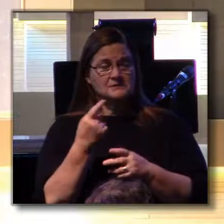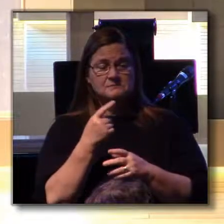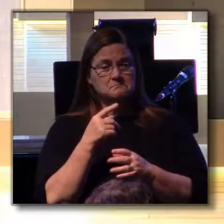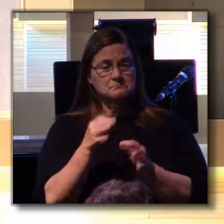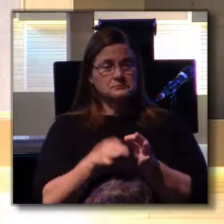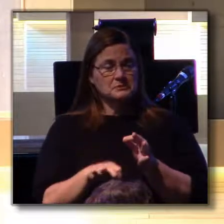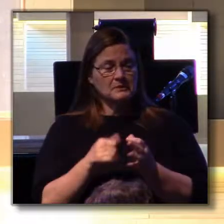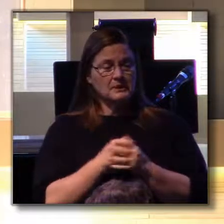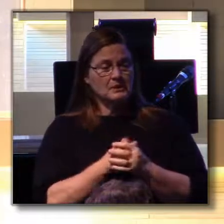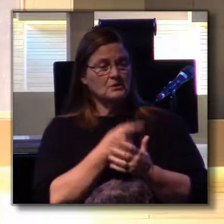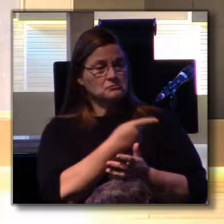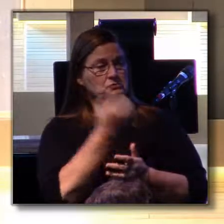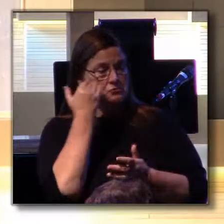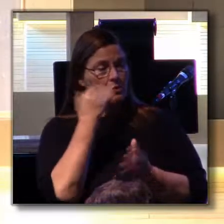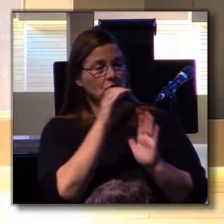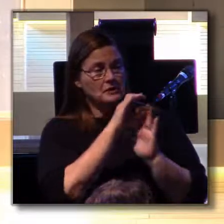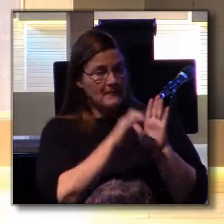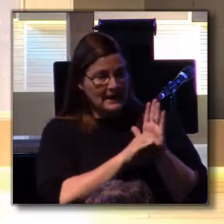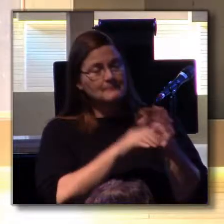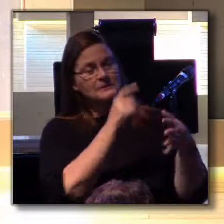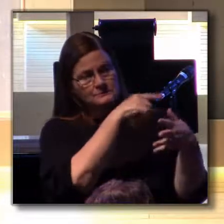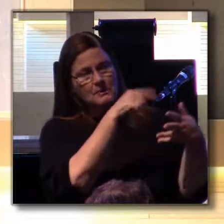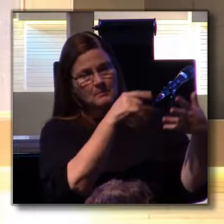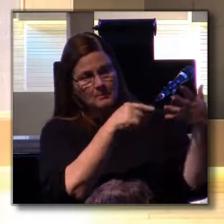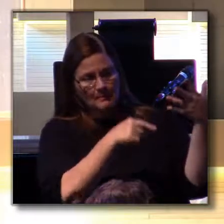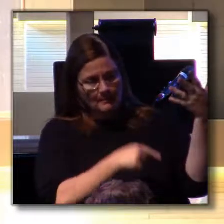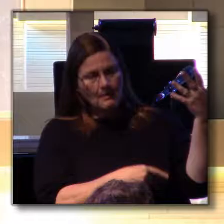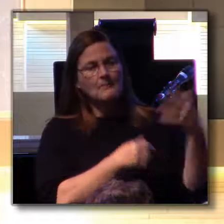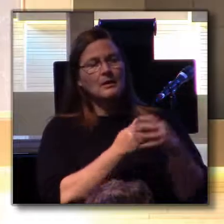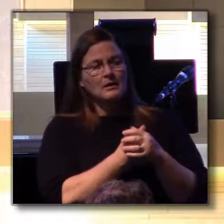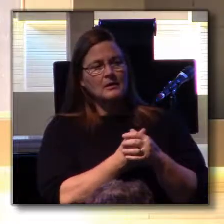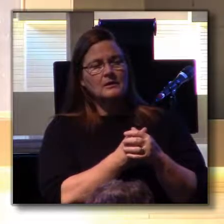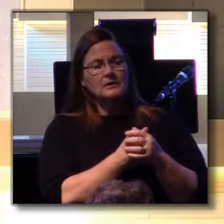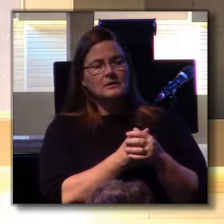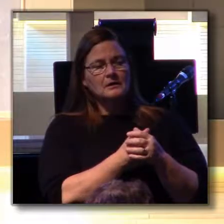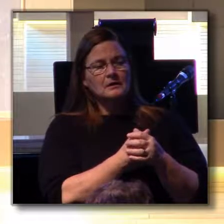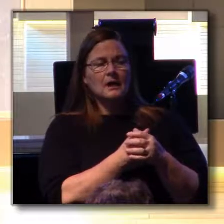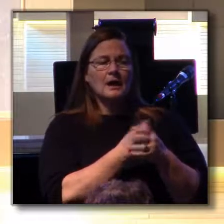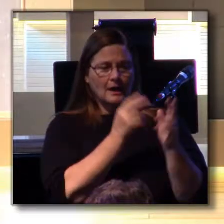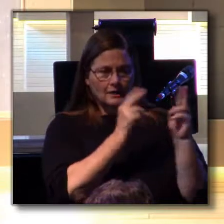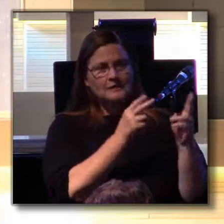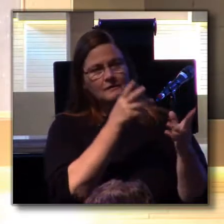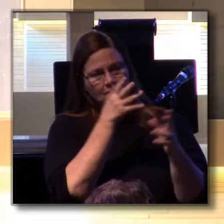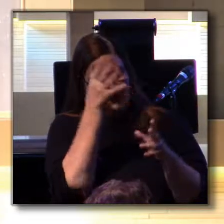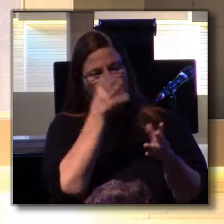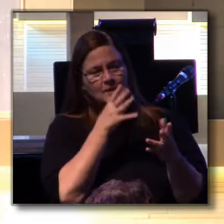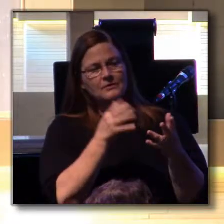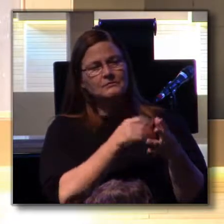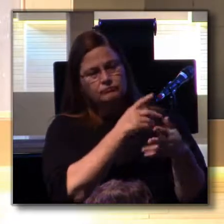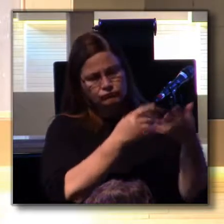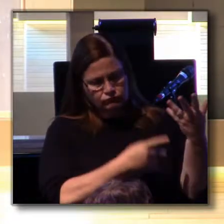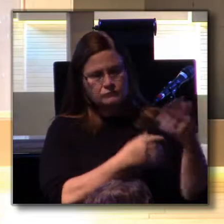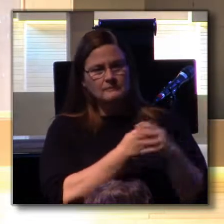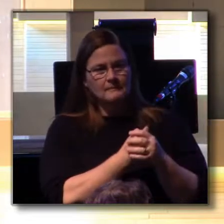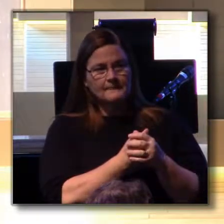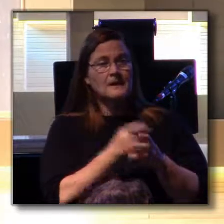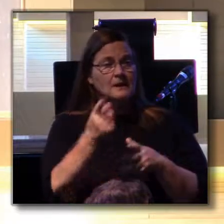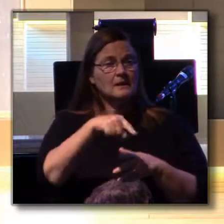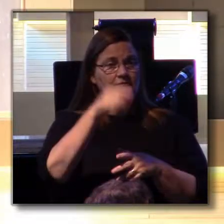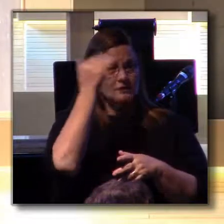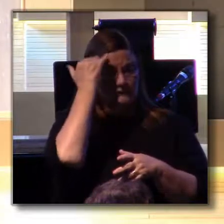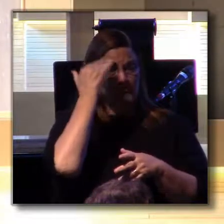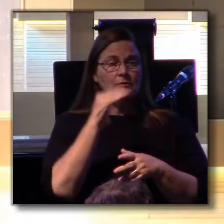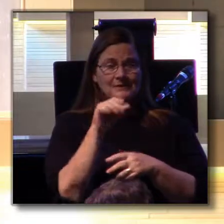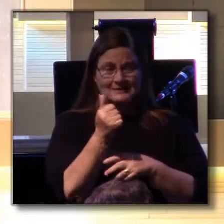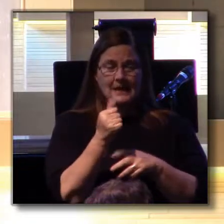commit adultery, do not steal, which do not bear false witness, do not defraud, honor your father and mother." And so for those of you who are familiar with the 10